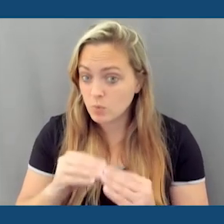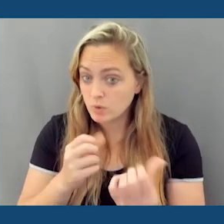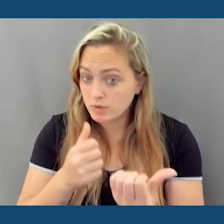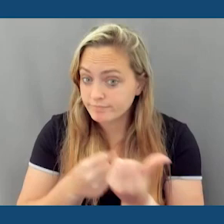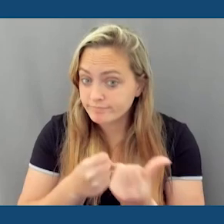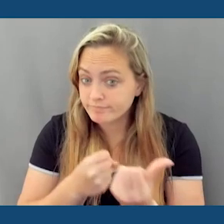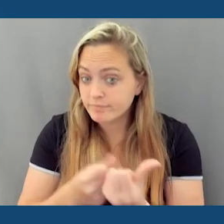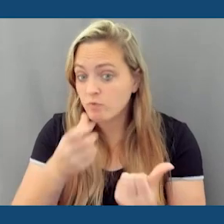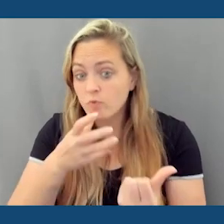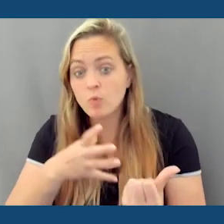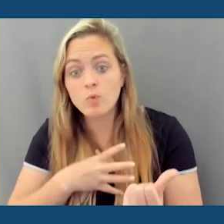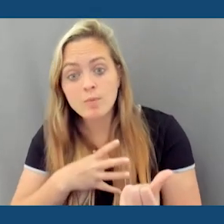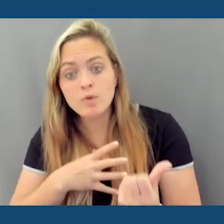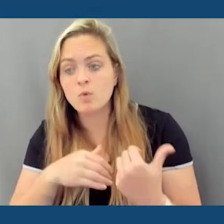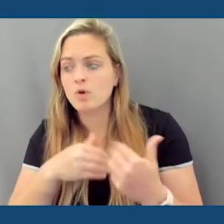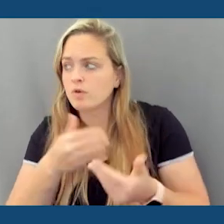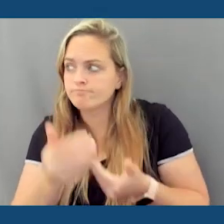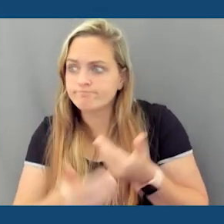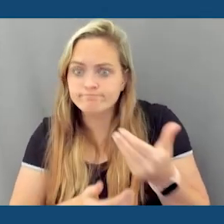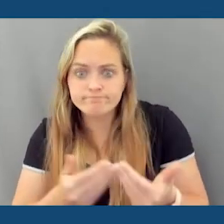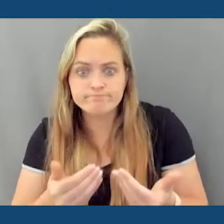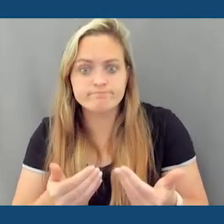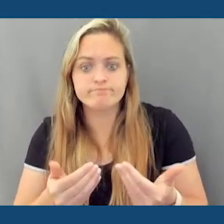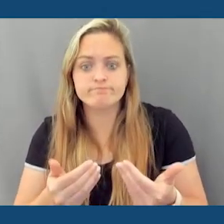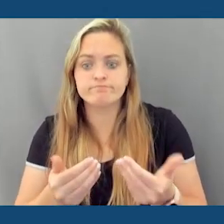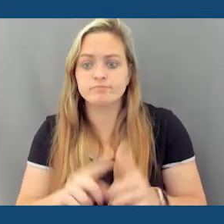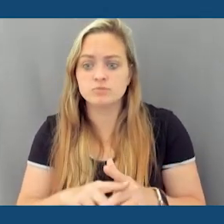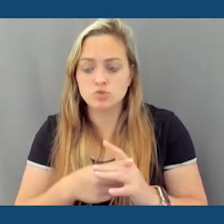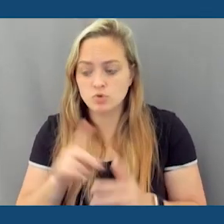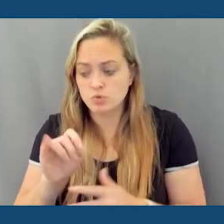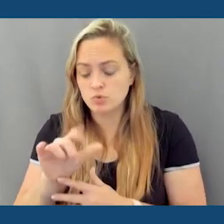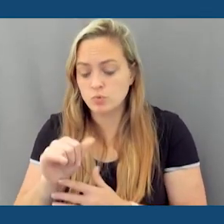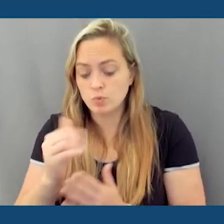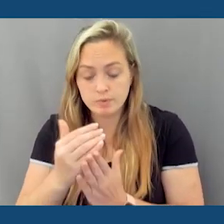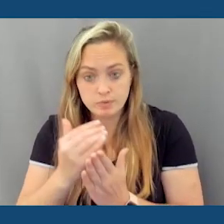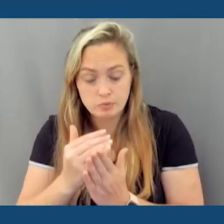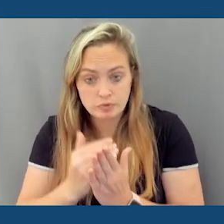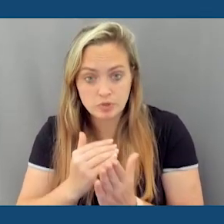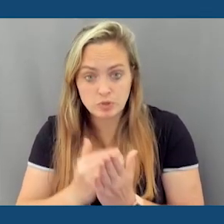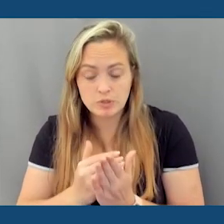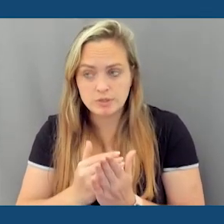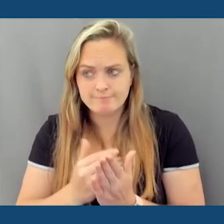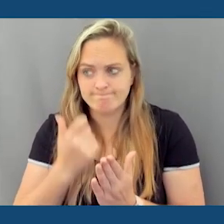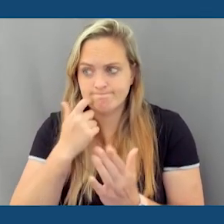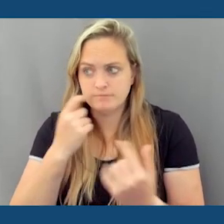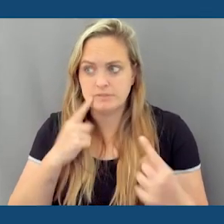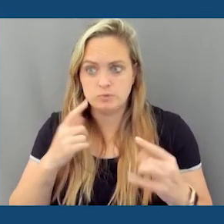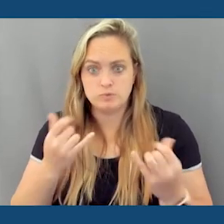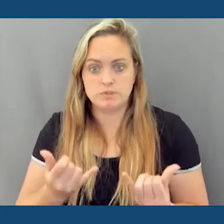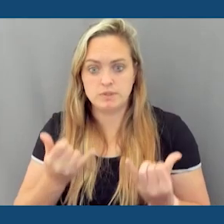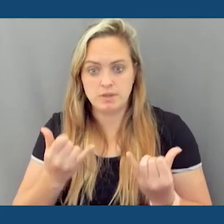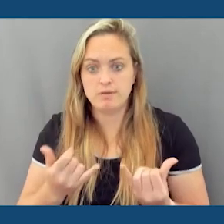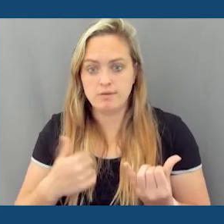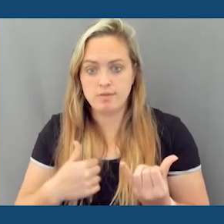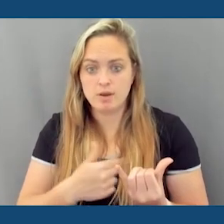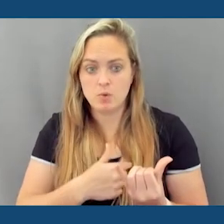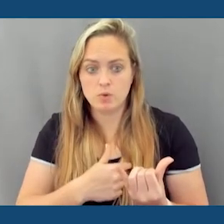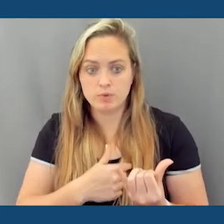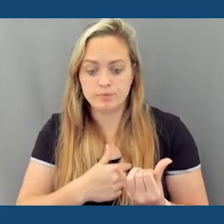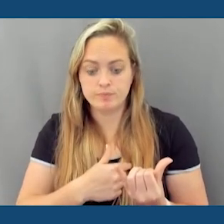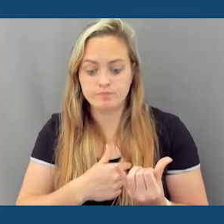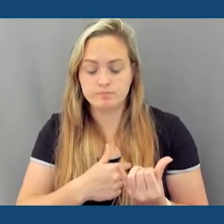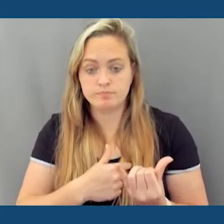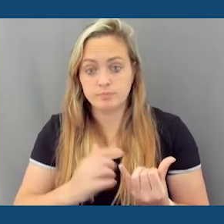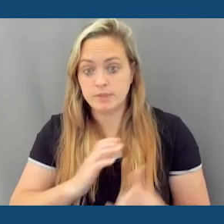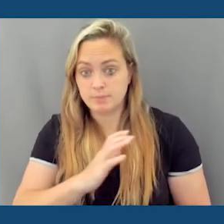these women while they're going through the process. We started a doula directory. I just announced today that our Commissioner